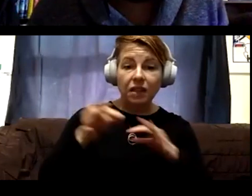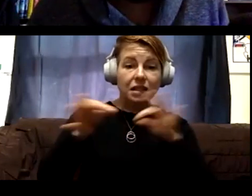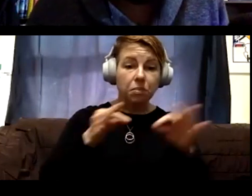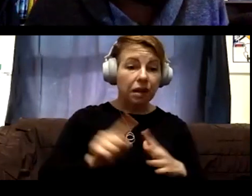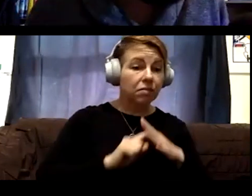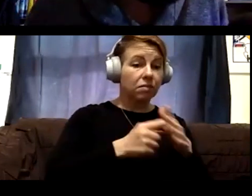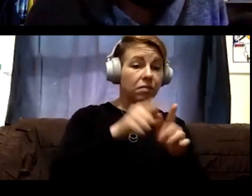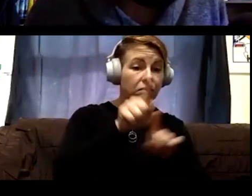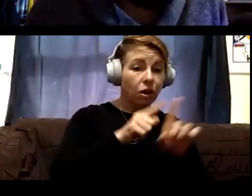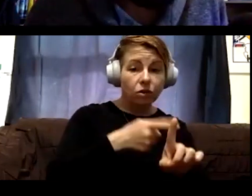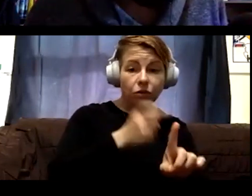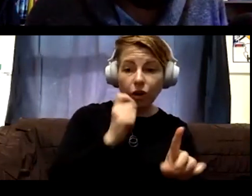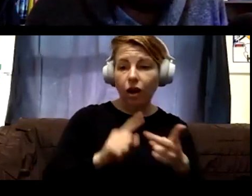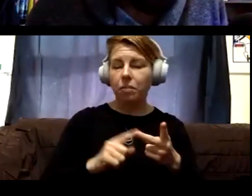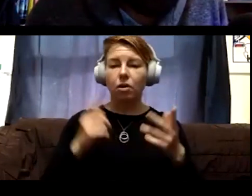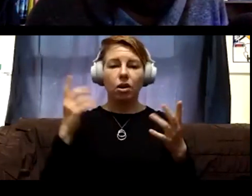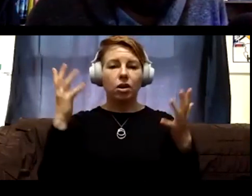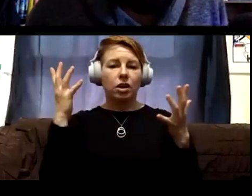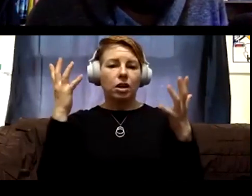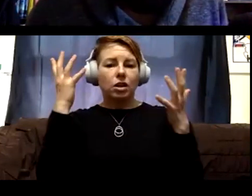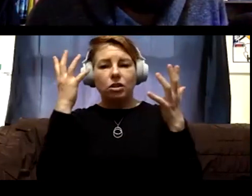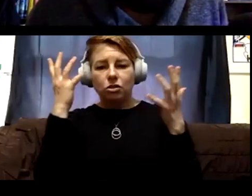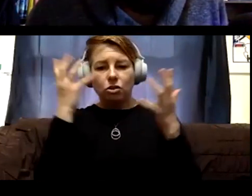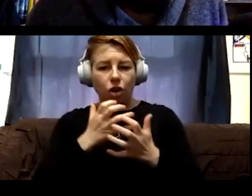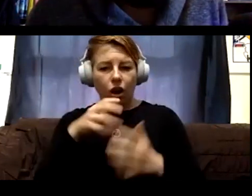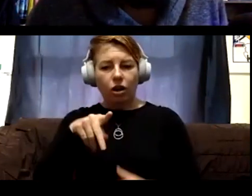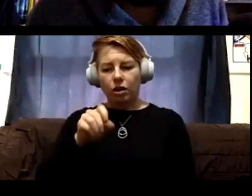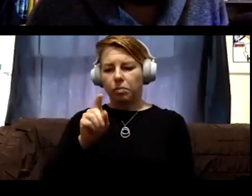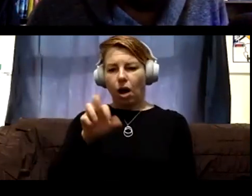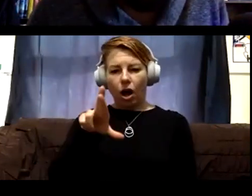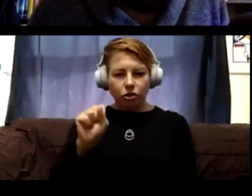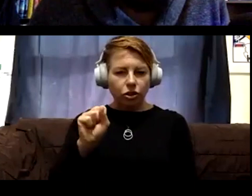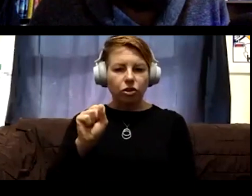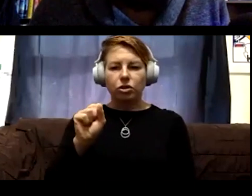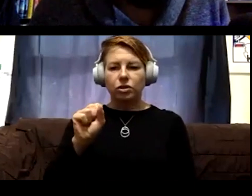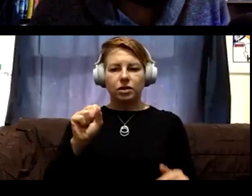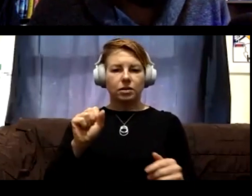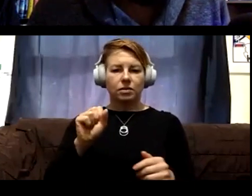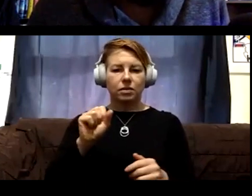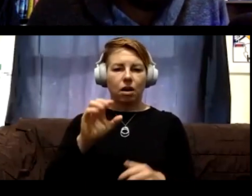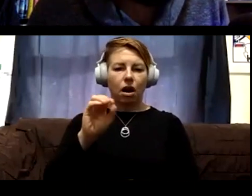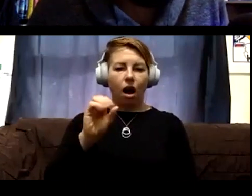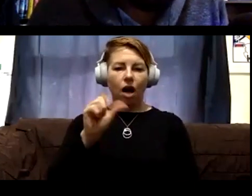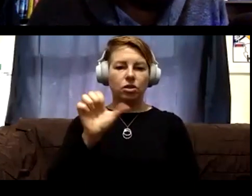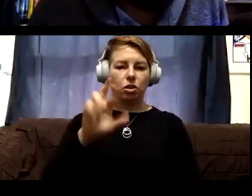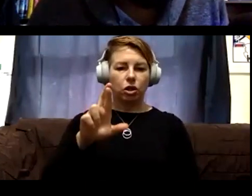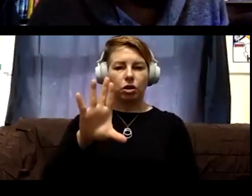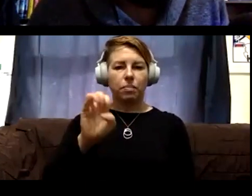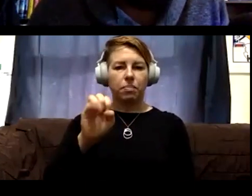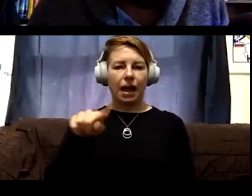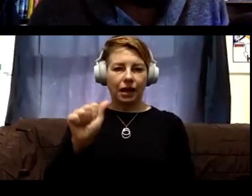or dark, ponderous Oscar bait at the theater, all our stories are about us. But speculative